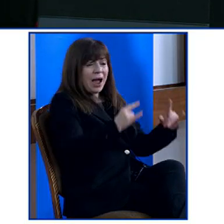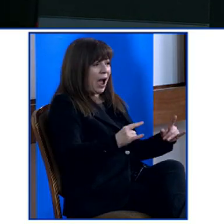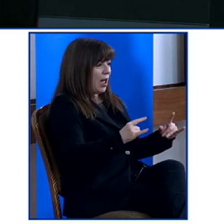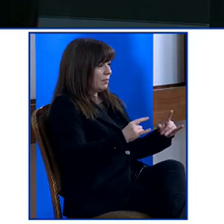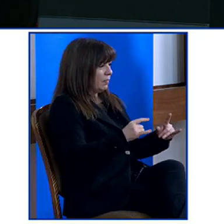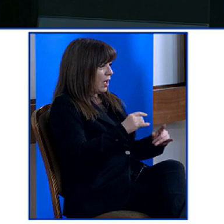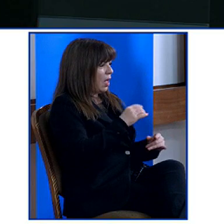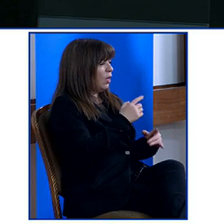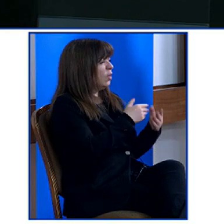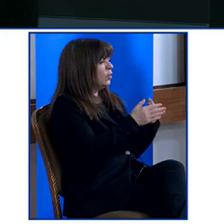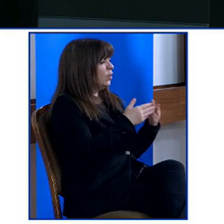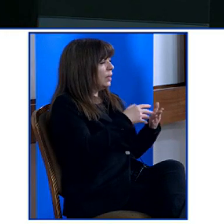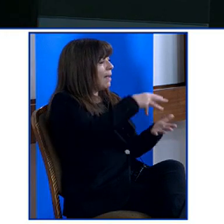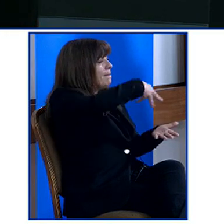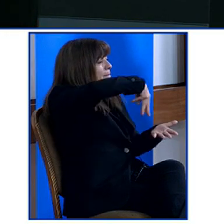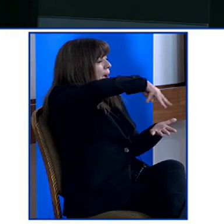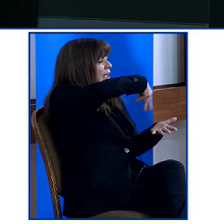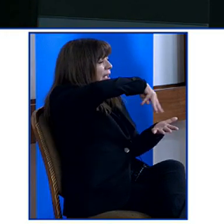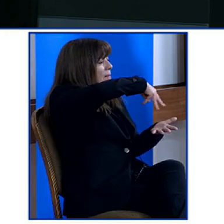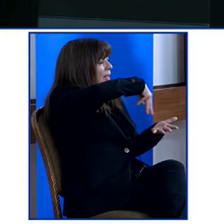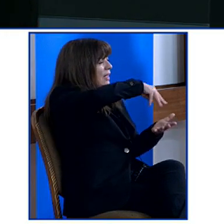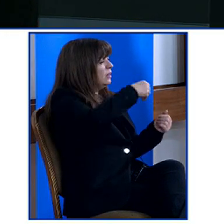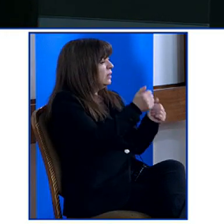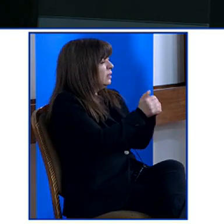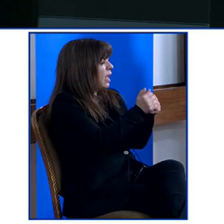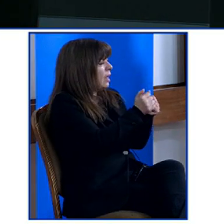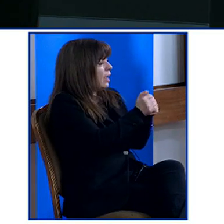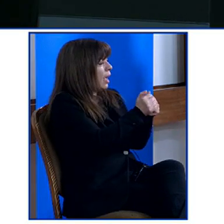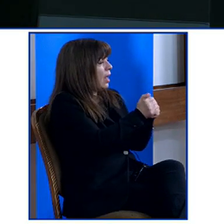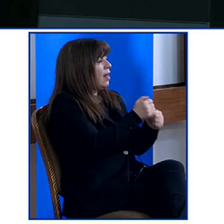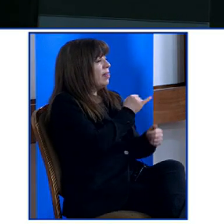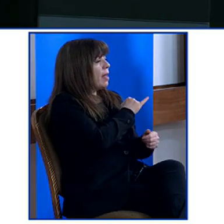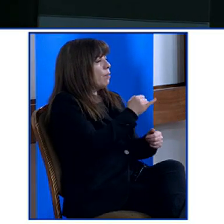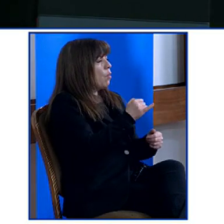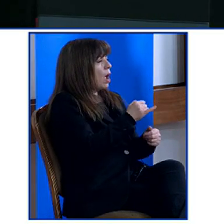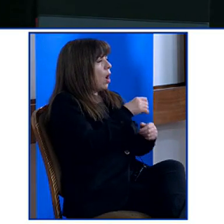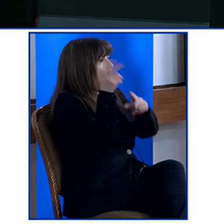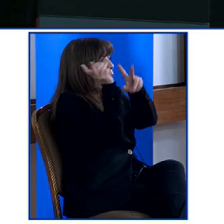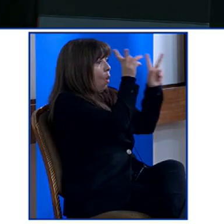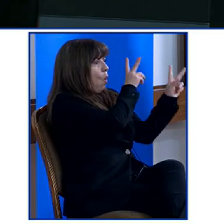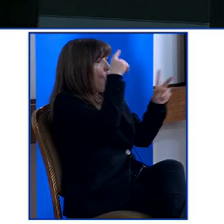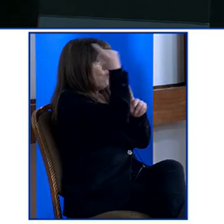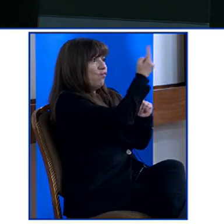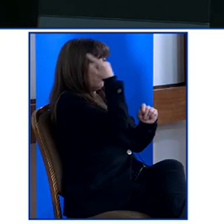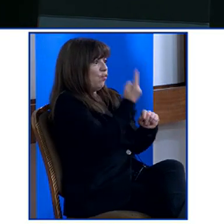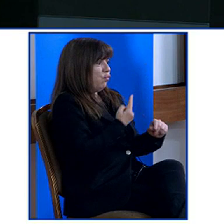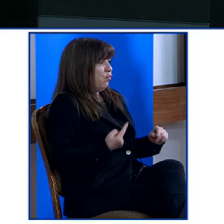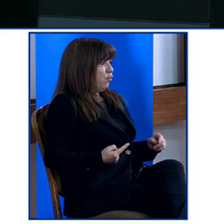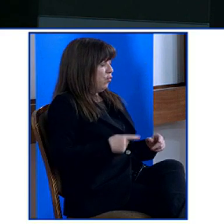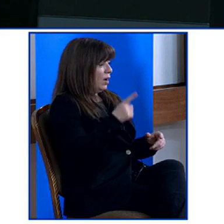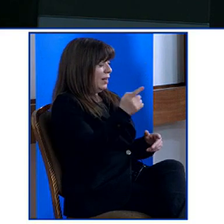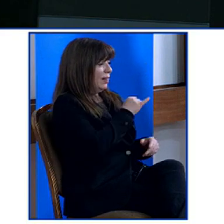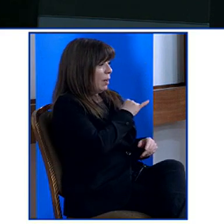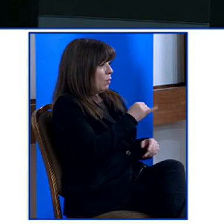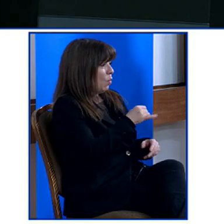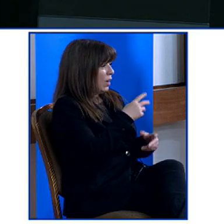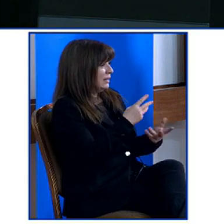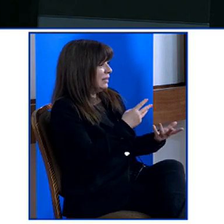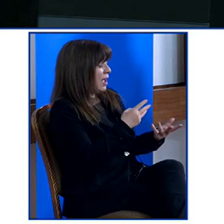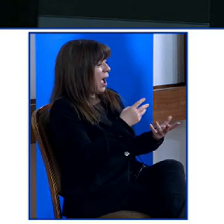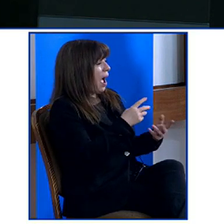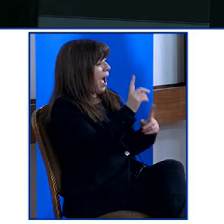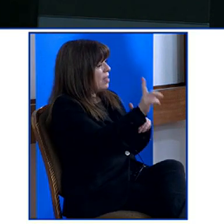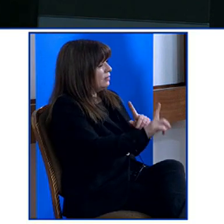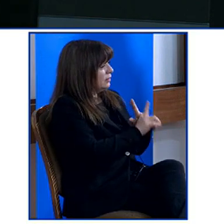the local hospital and emergency room, which is very, very sort of resonant today, seeing in the news the issues